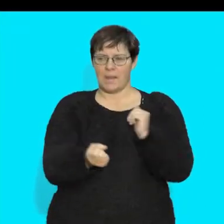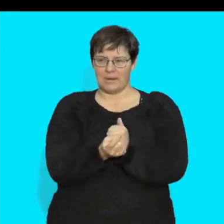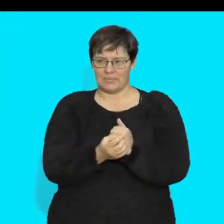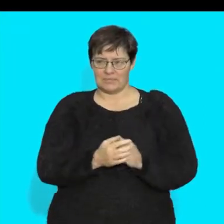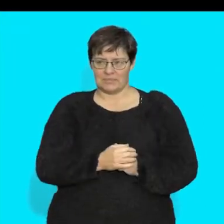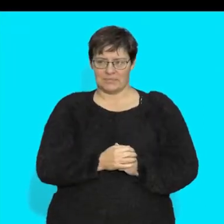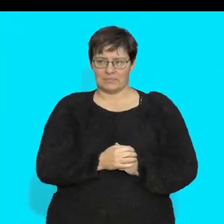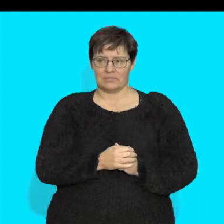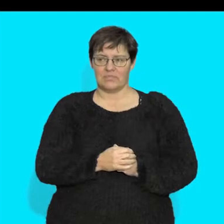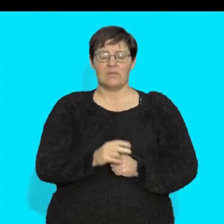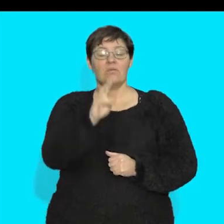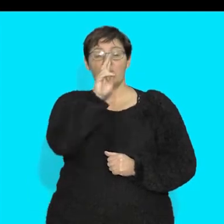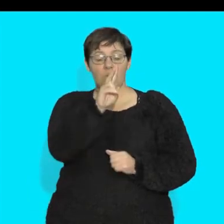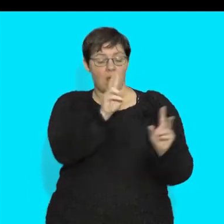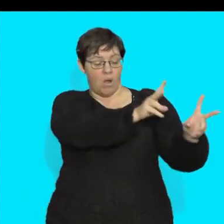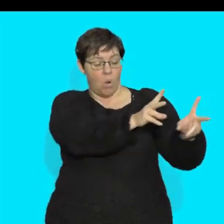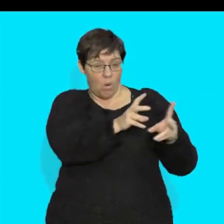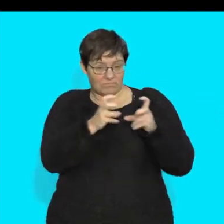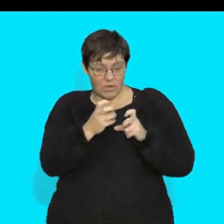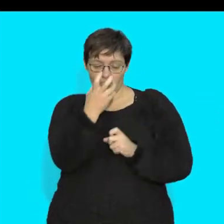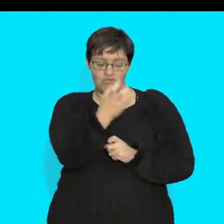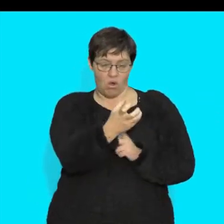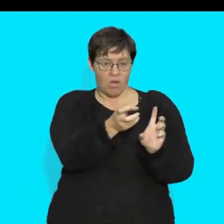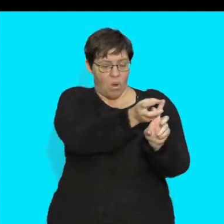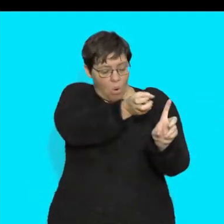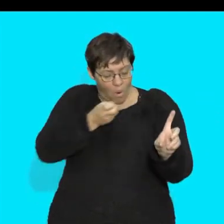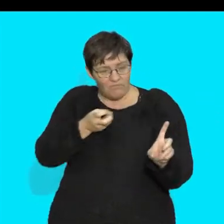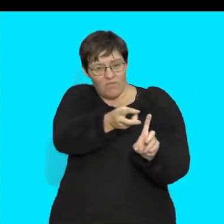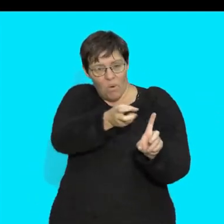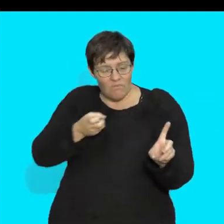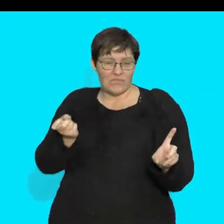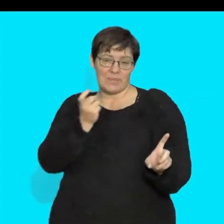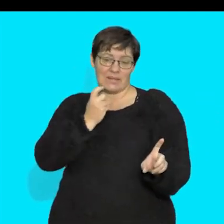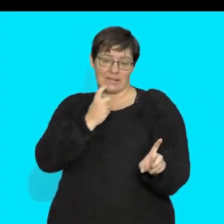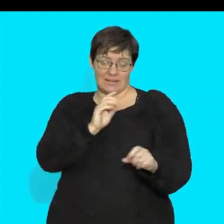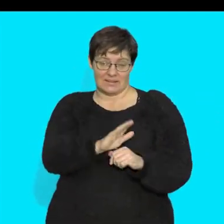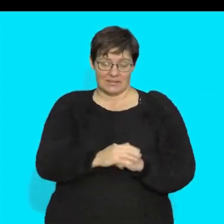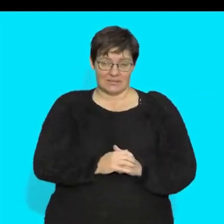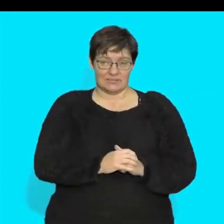here. So we're looking at the extraction of metals, that's the element,